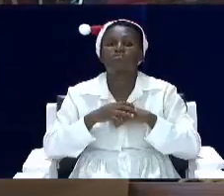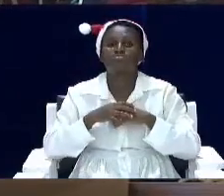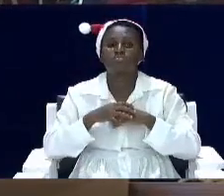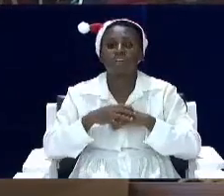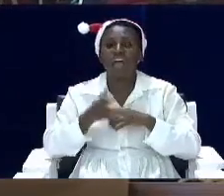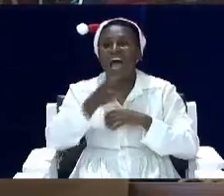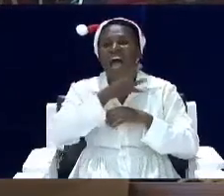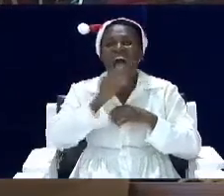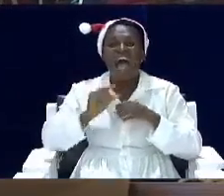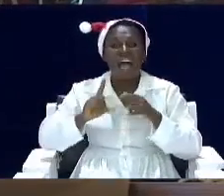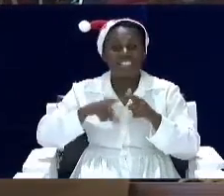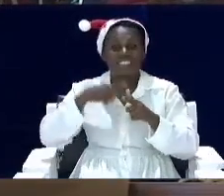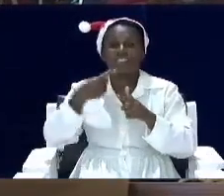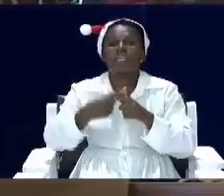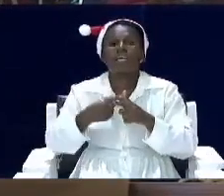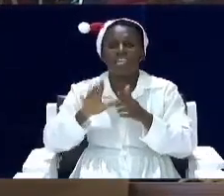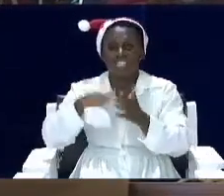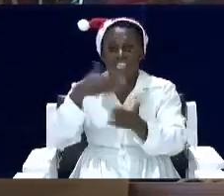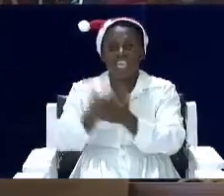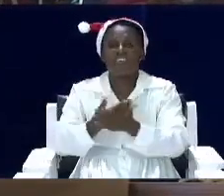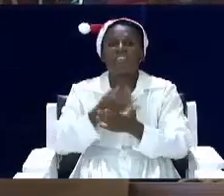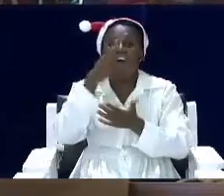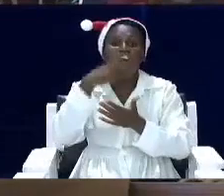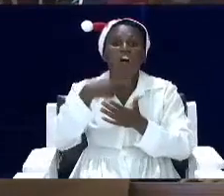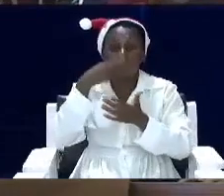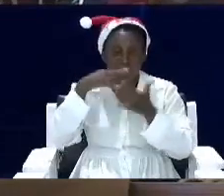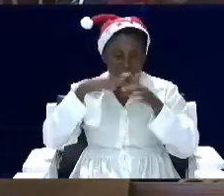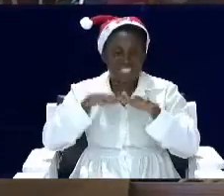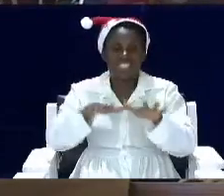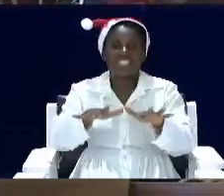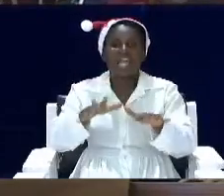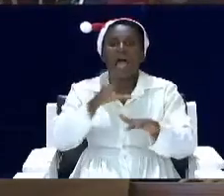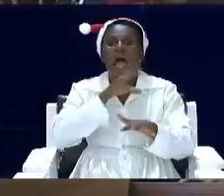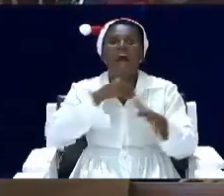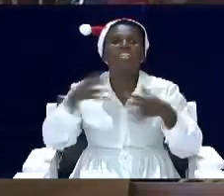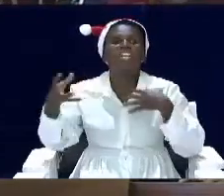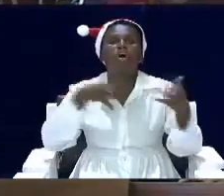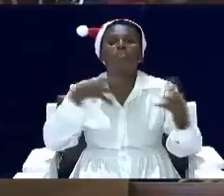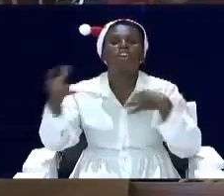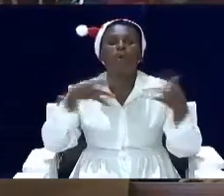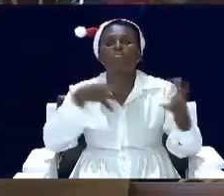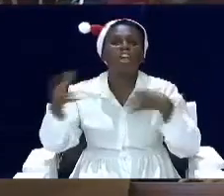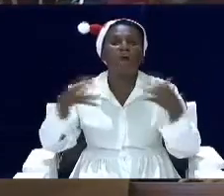And then they got to the Red Sea and they complained.